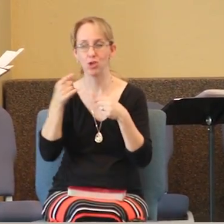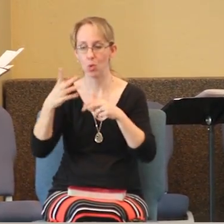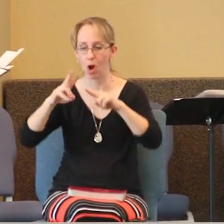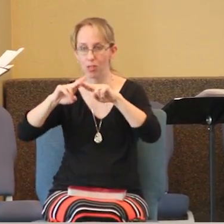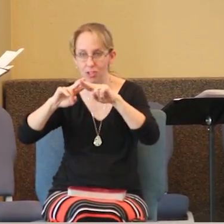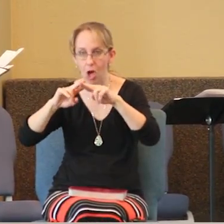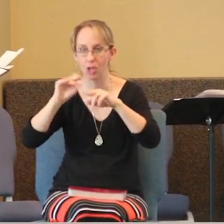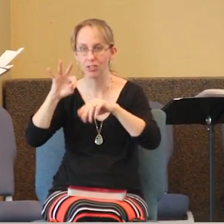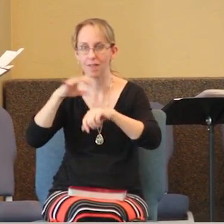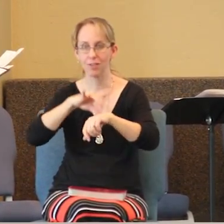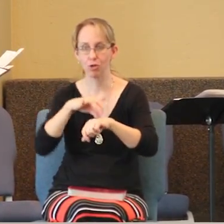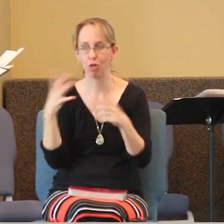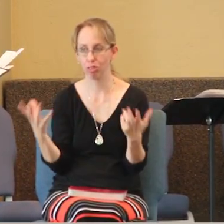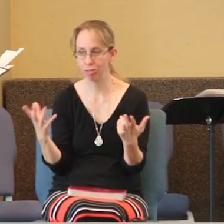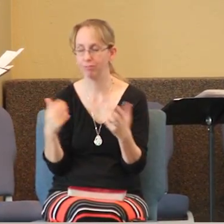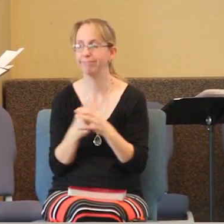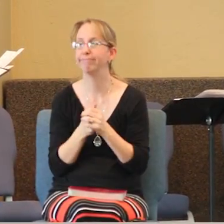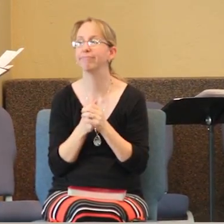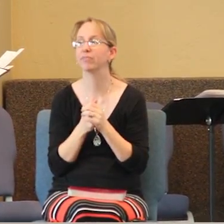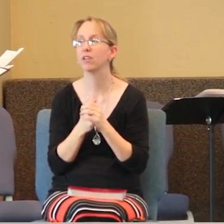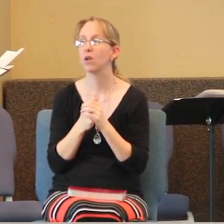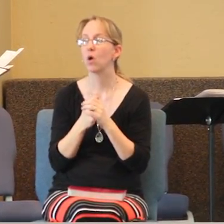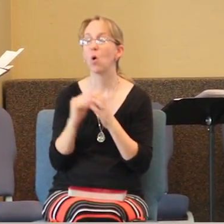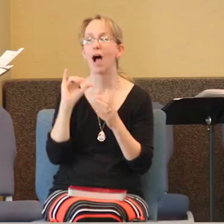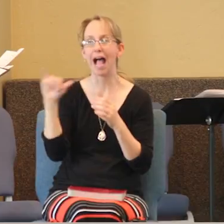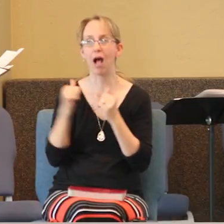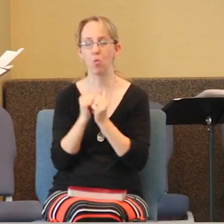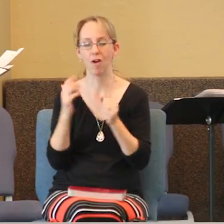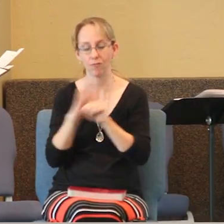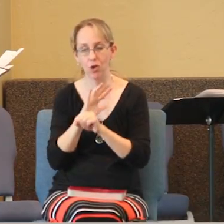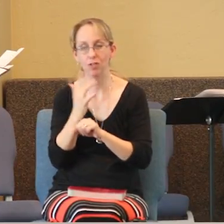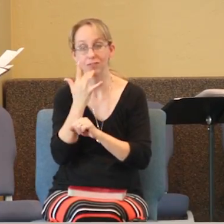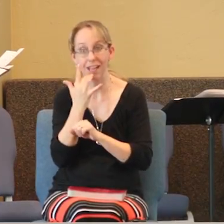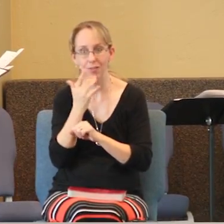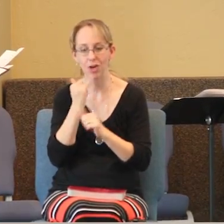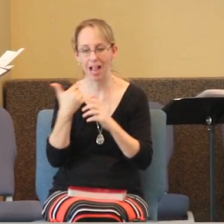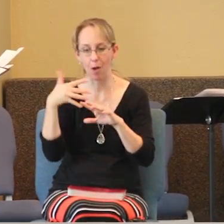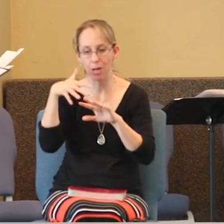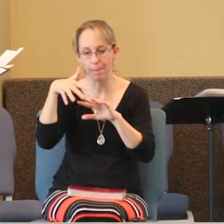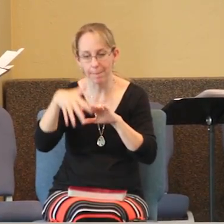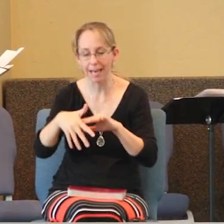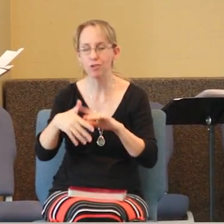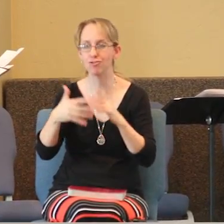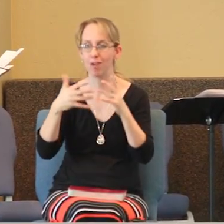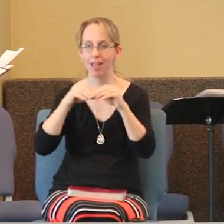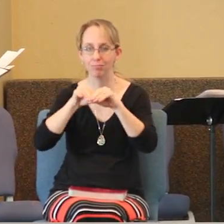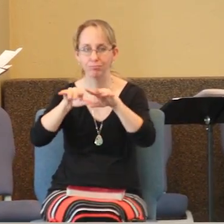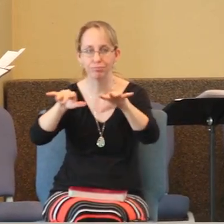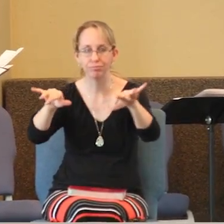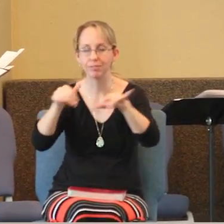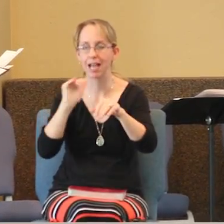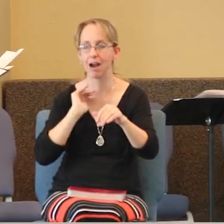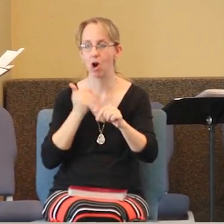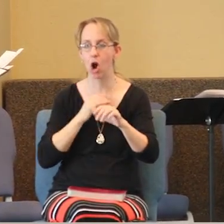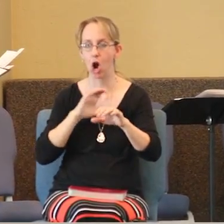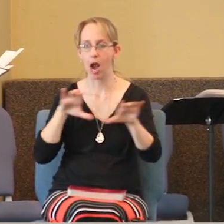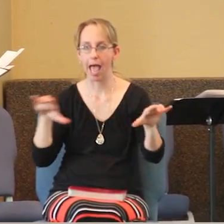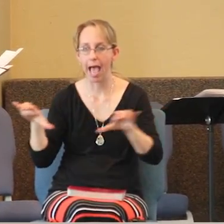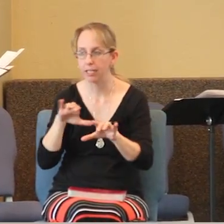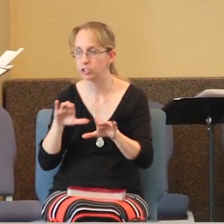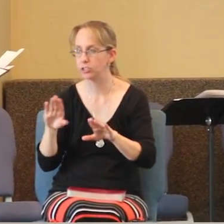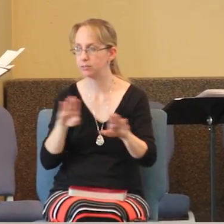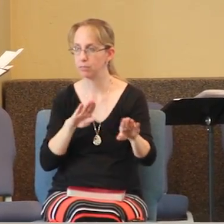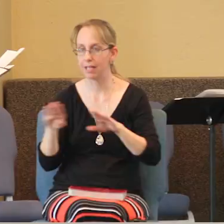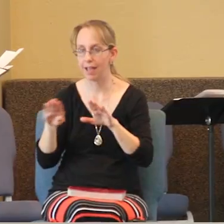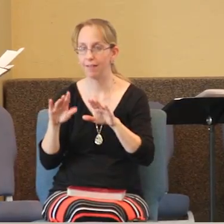earth. And we went through, how we're flavorful and how we penetrate and how our actions